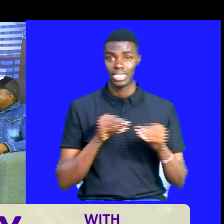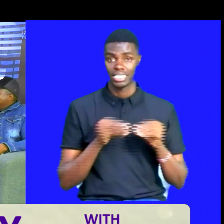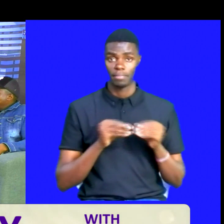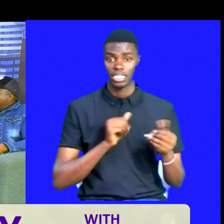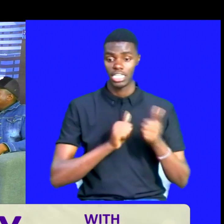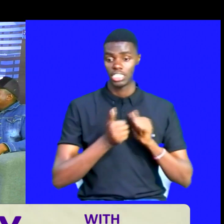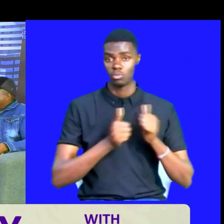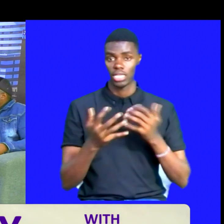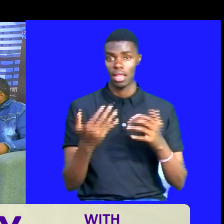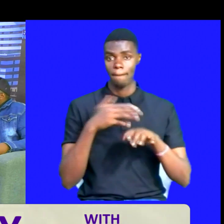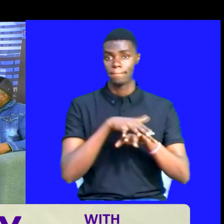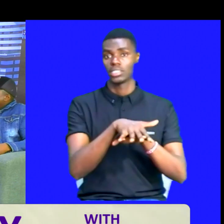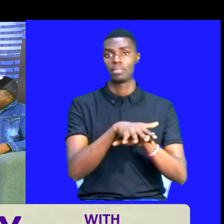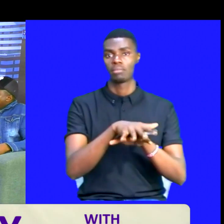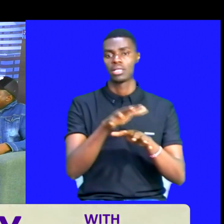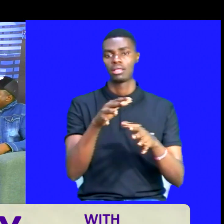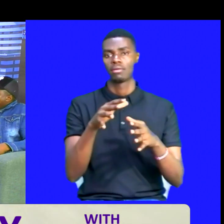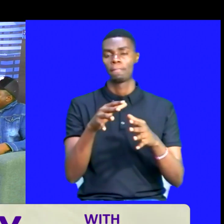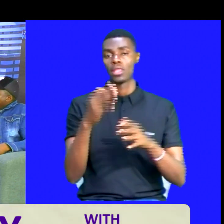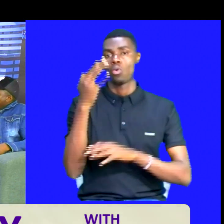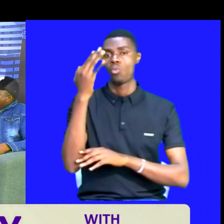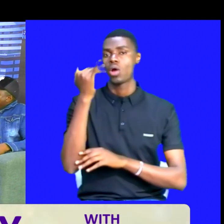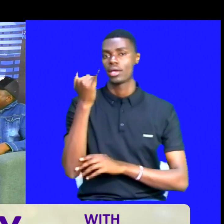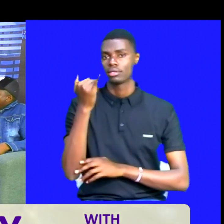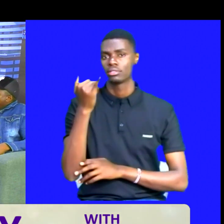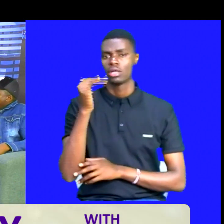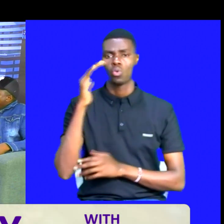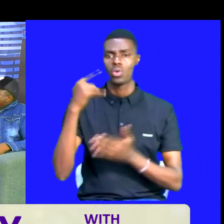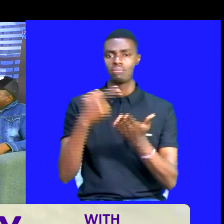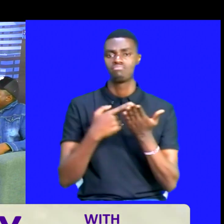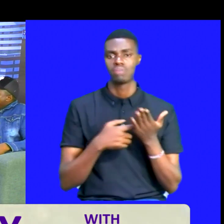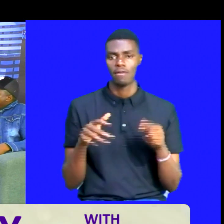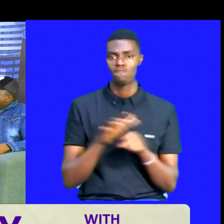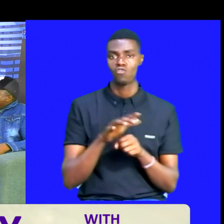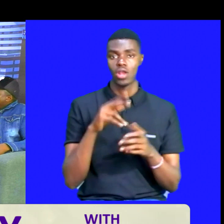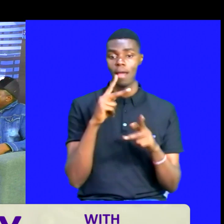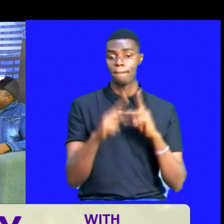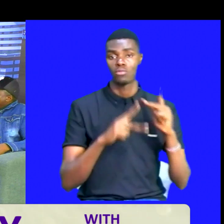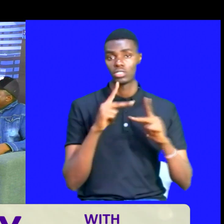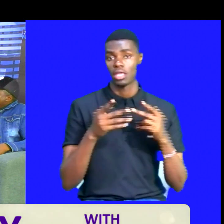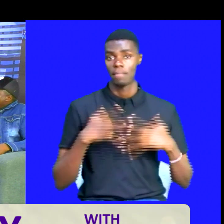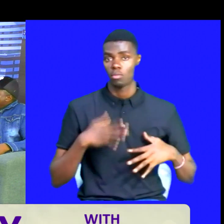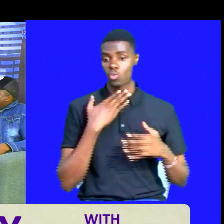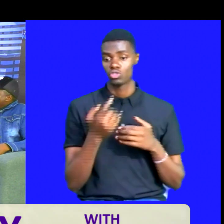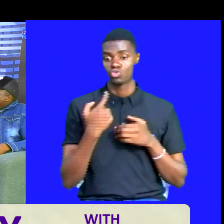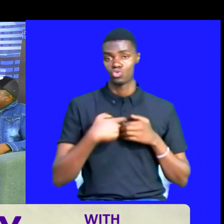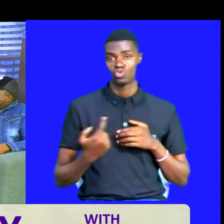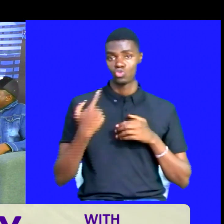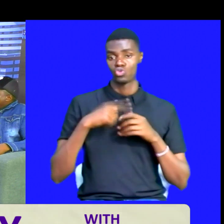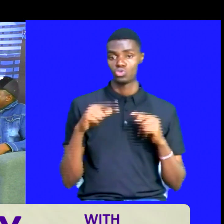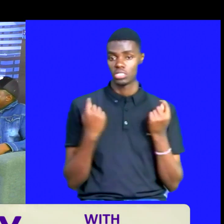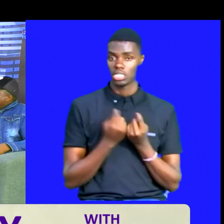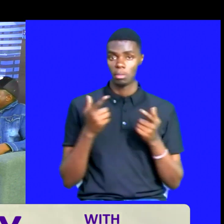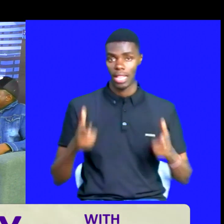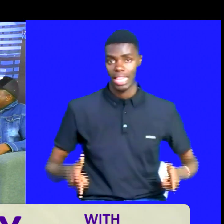sports, mainstreaming, putting it out there, because and we're going to talk about the whole process for those who will want maybe to join the team. For example, the